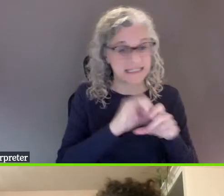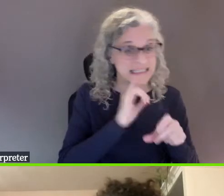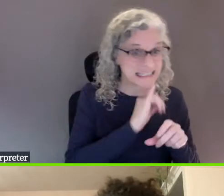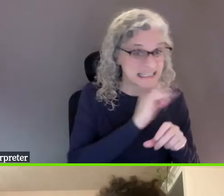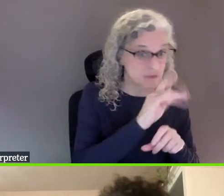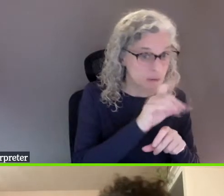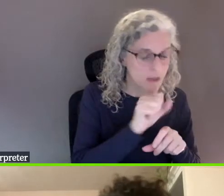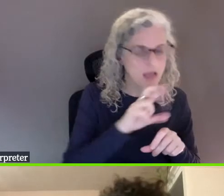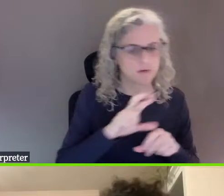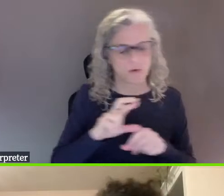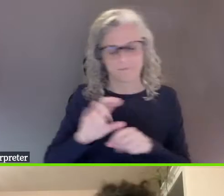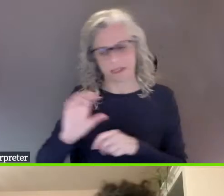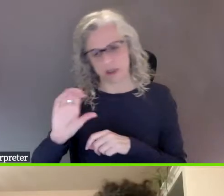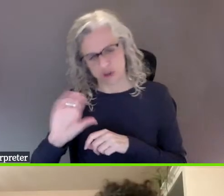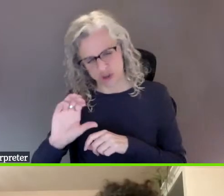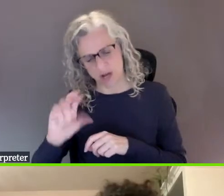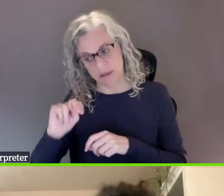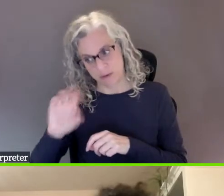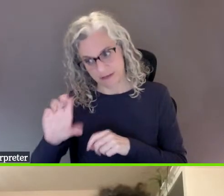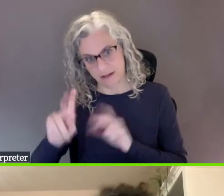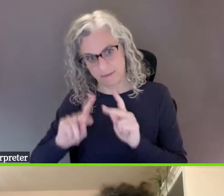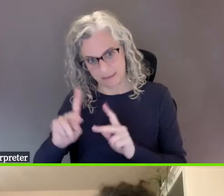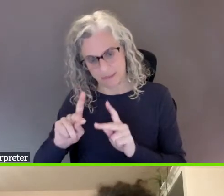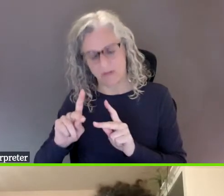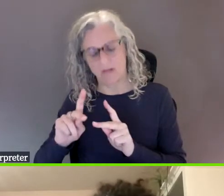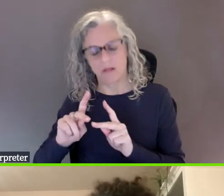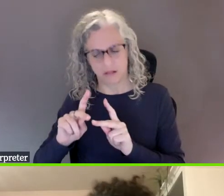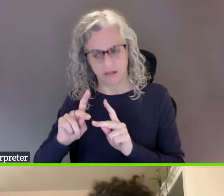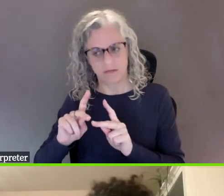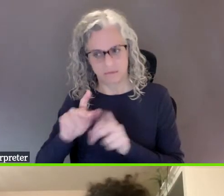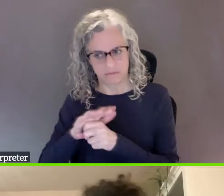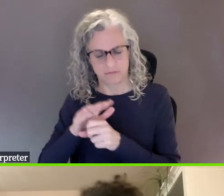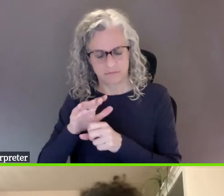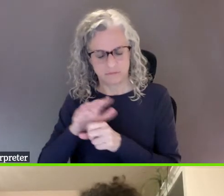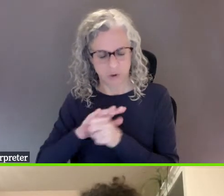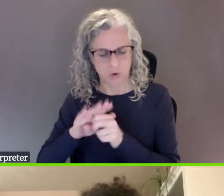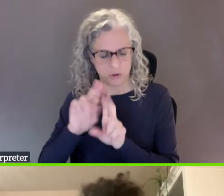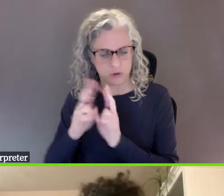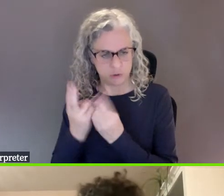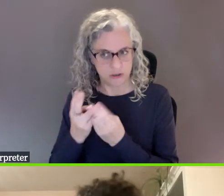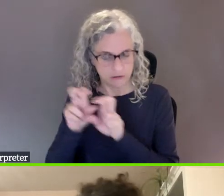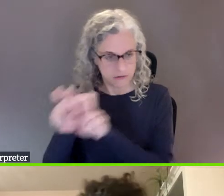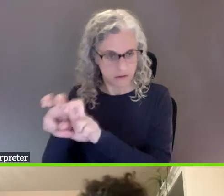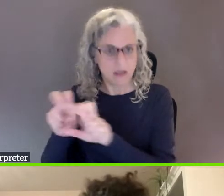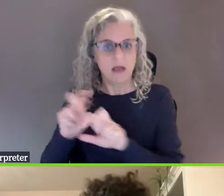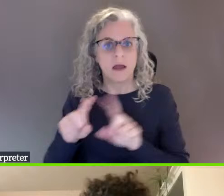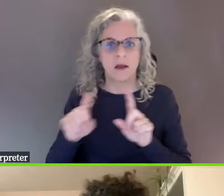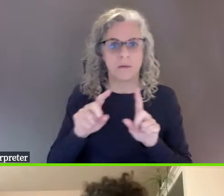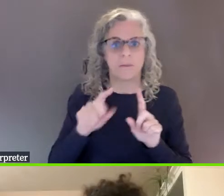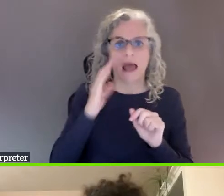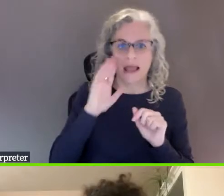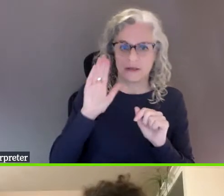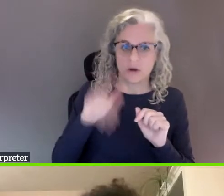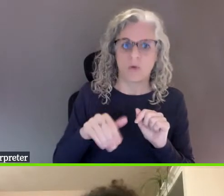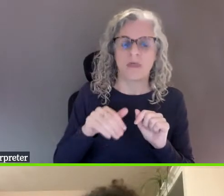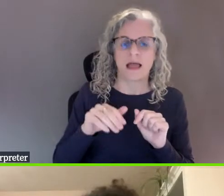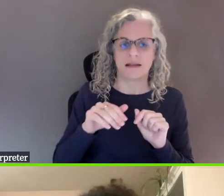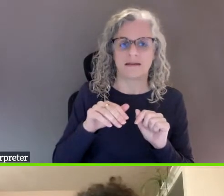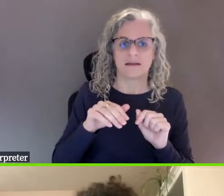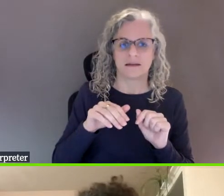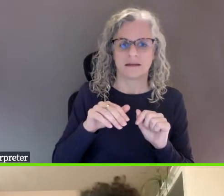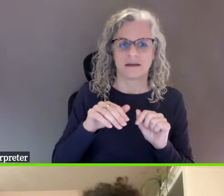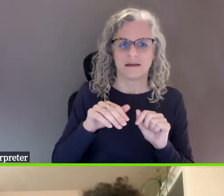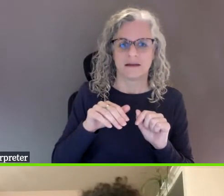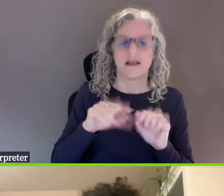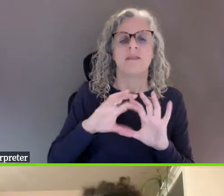North Carolina locals are invested in Israel bonds, but I know that the Purple Up for Palestine chapter of Labor for Palestine has